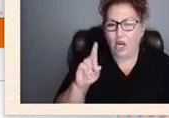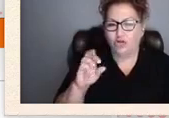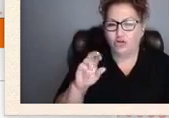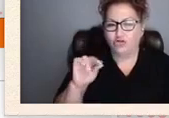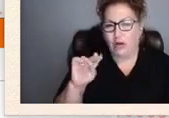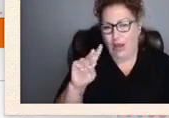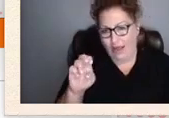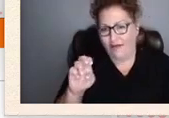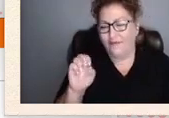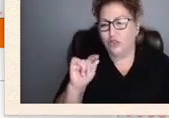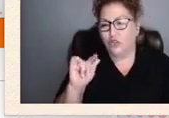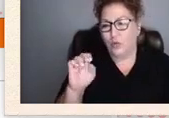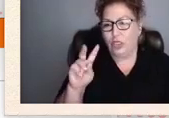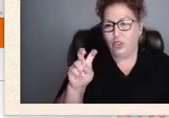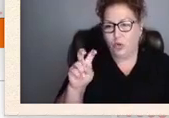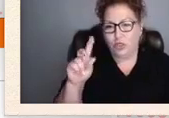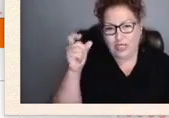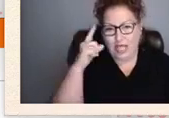Tallahassee, Florida,